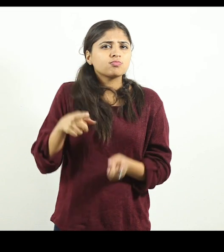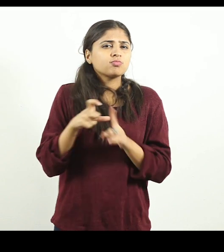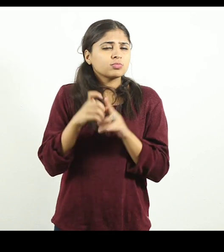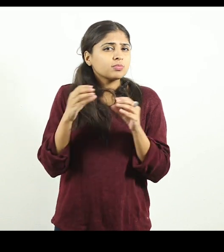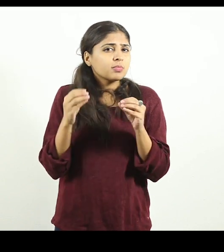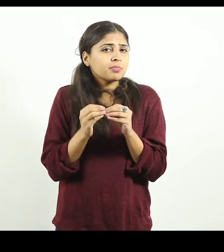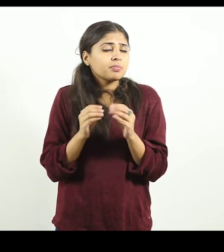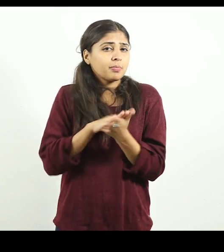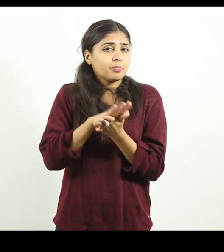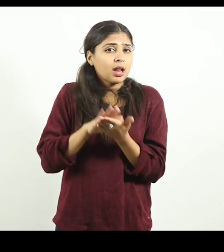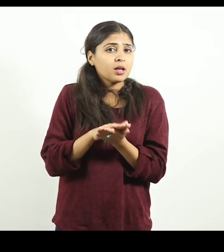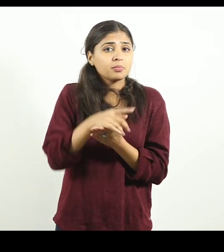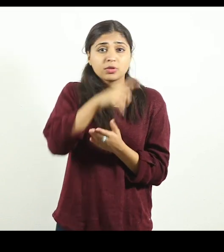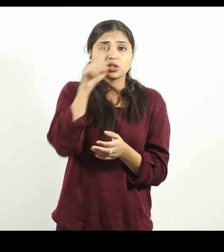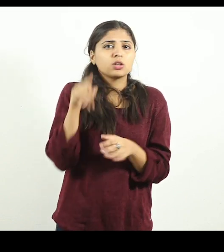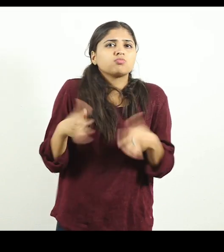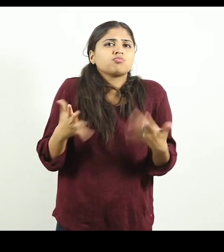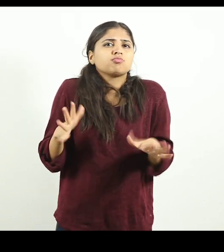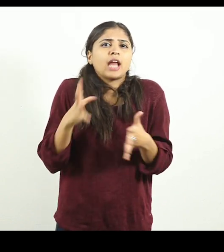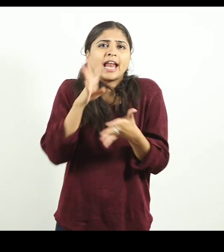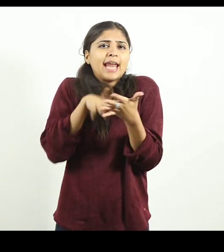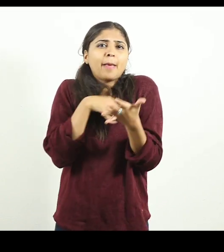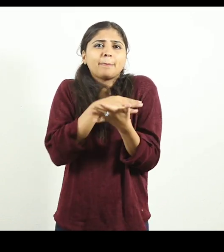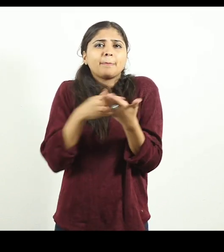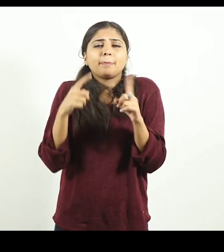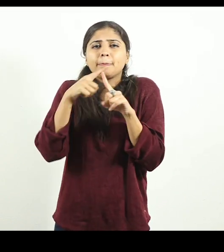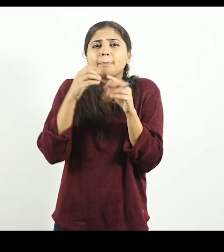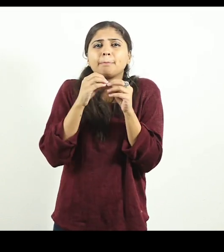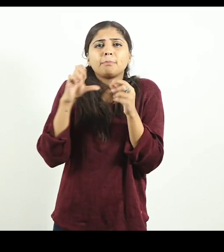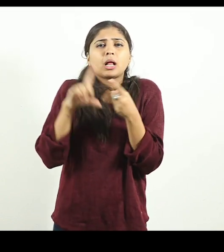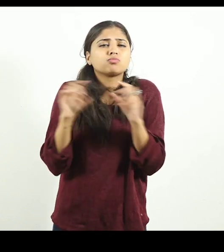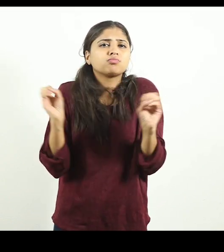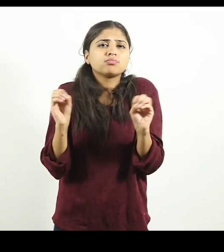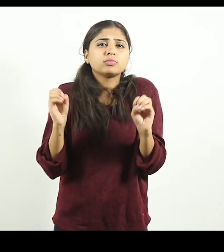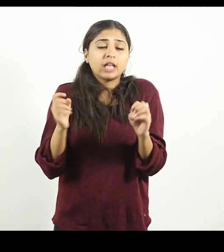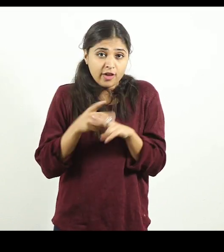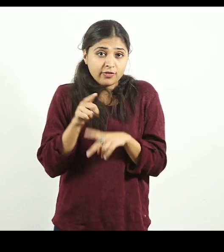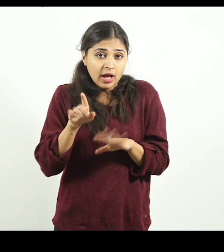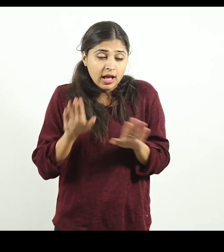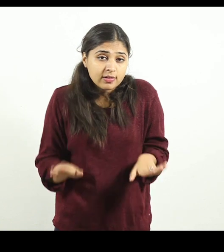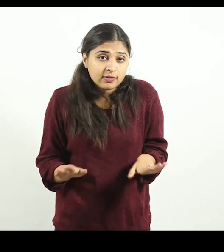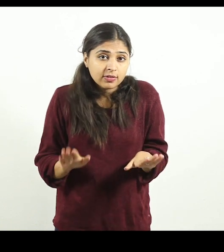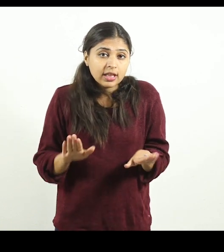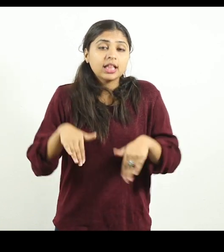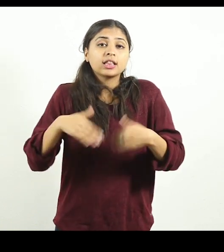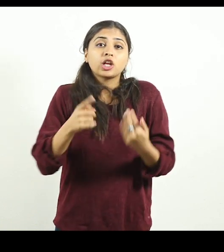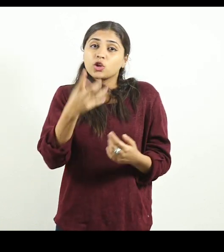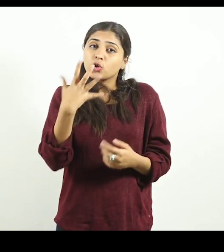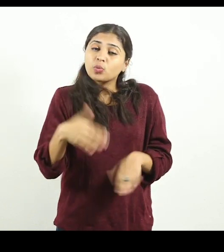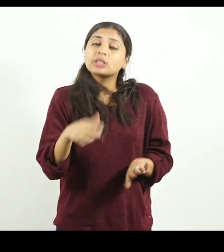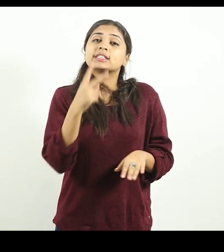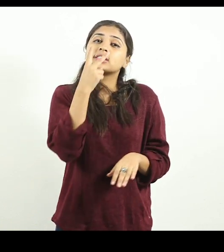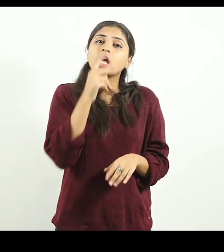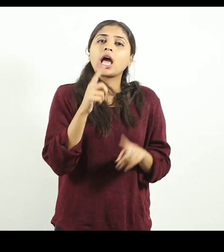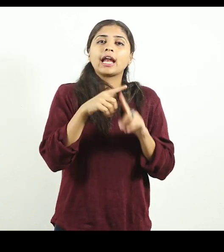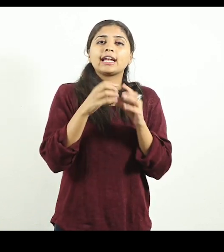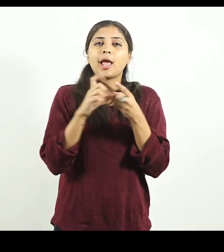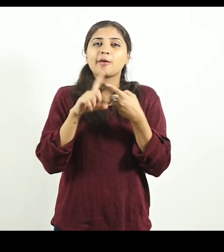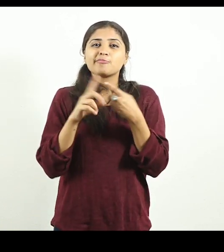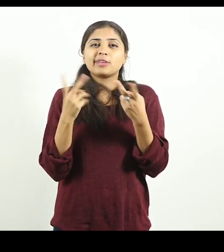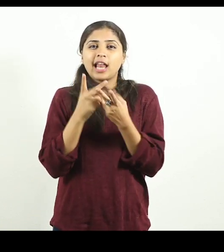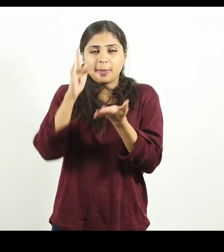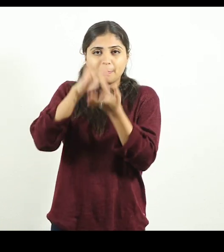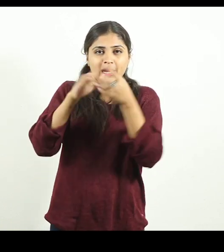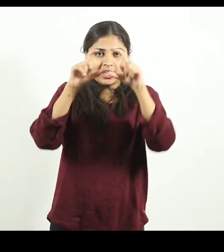We know this database is blank because it doesn't have any table. If it did, you would see these tables in the